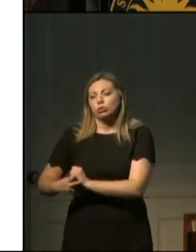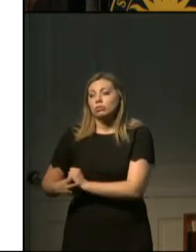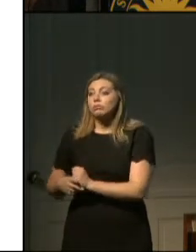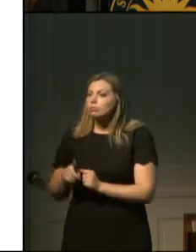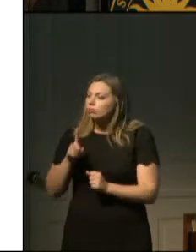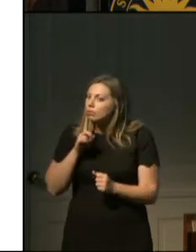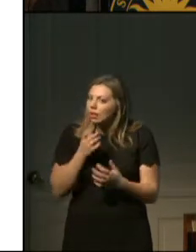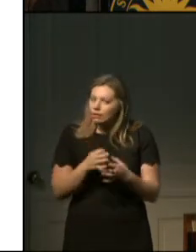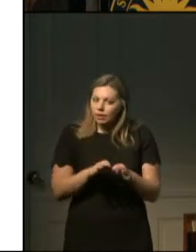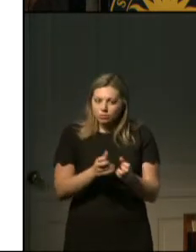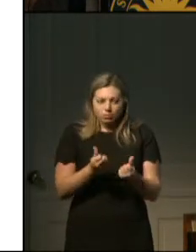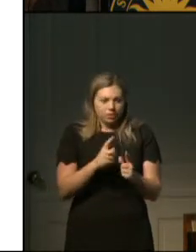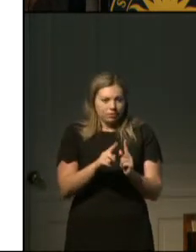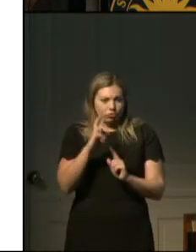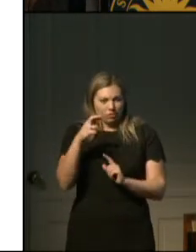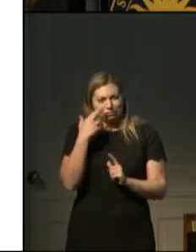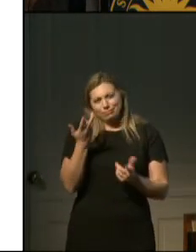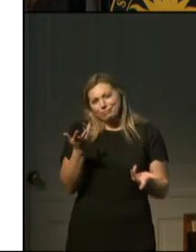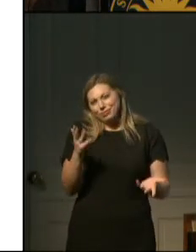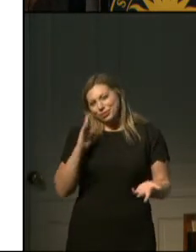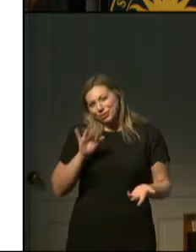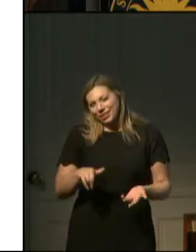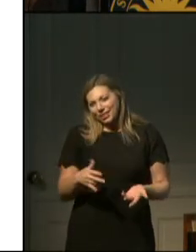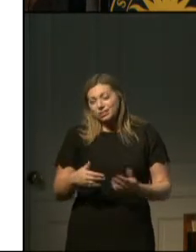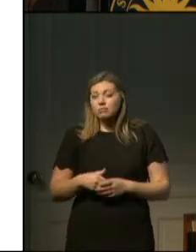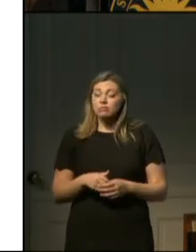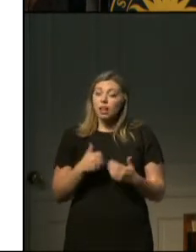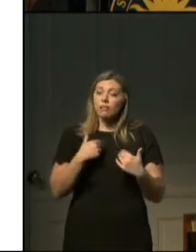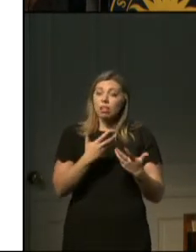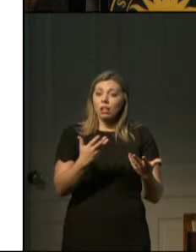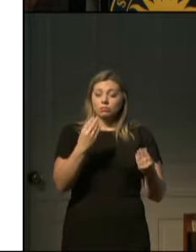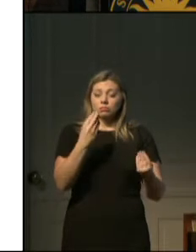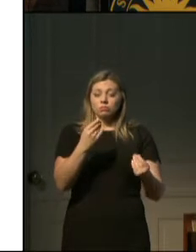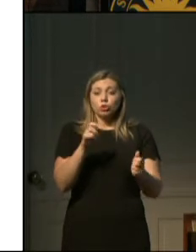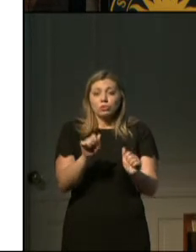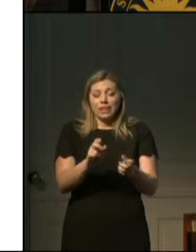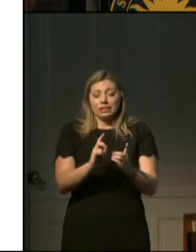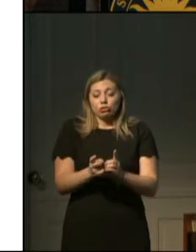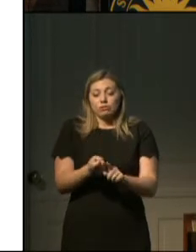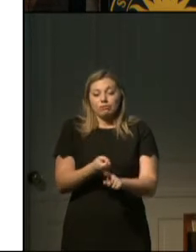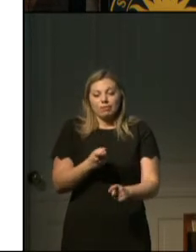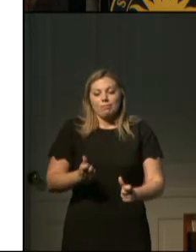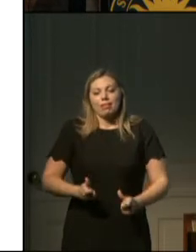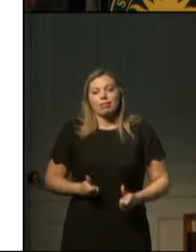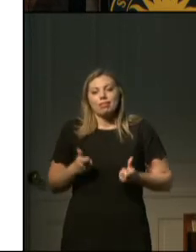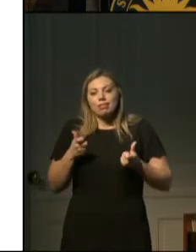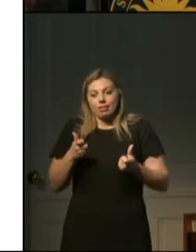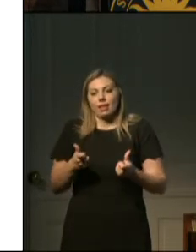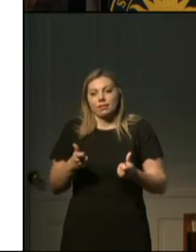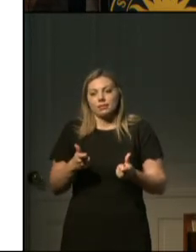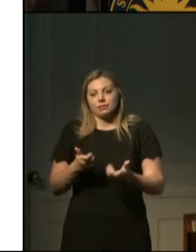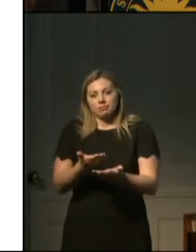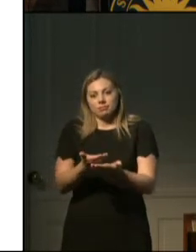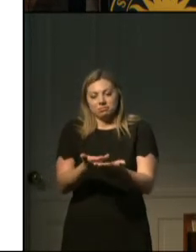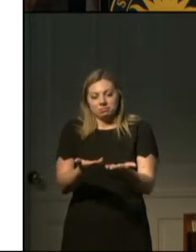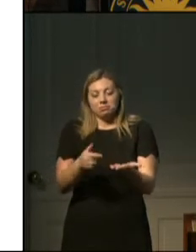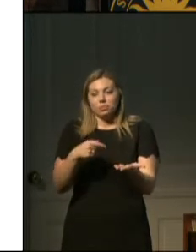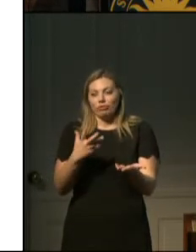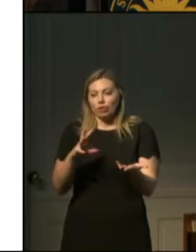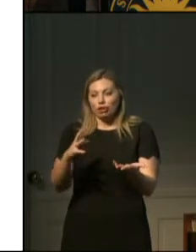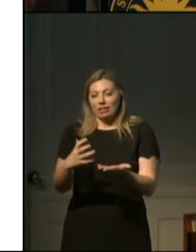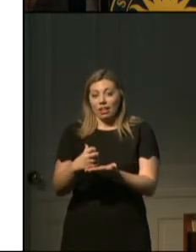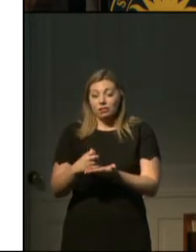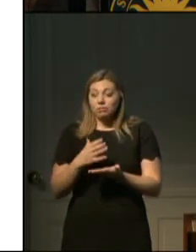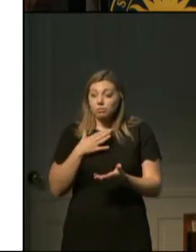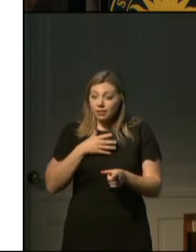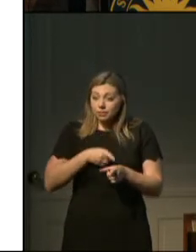lot of reasons. We all know this. And there's a lot of data that you can digitize from live specimens that you've collected. And I think,